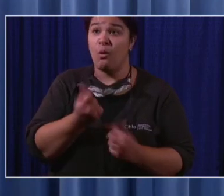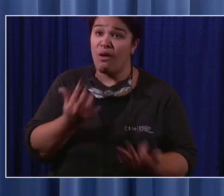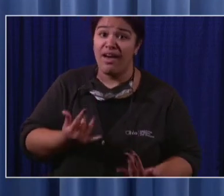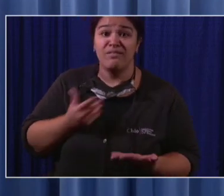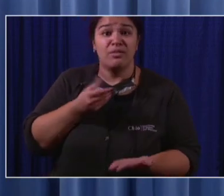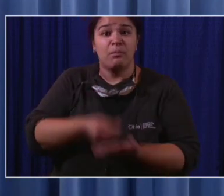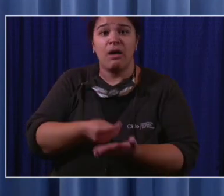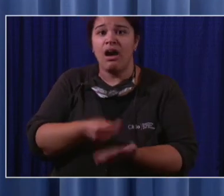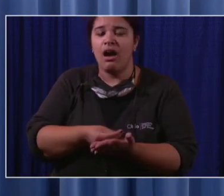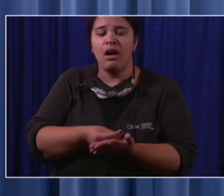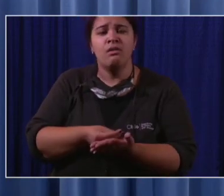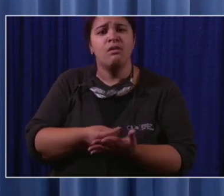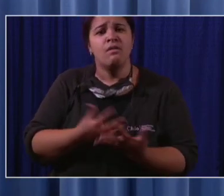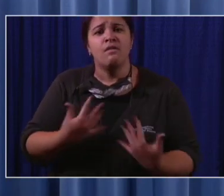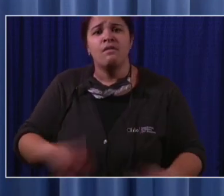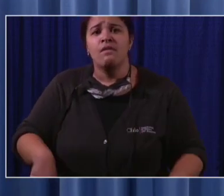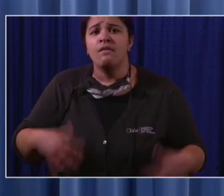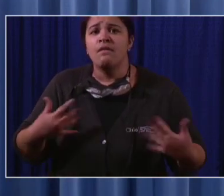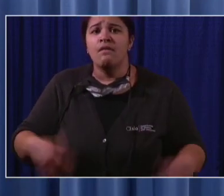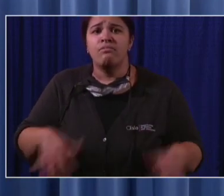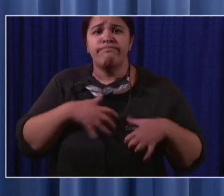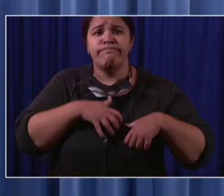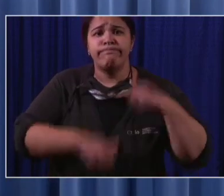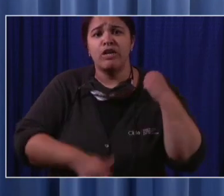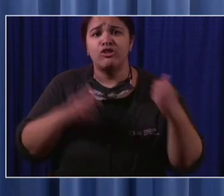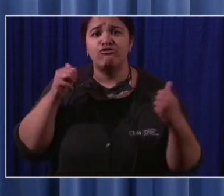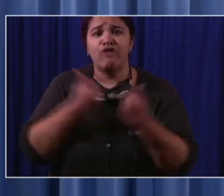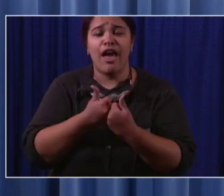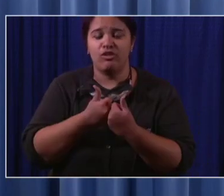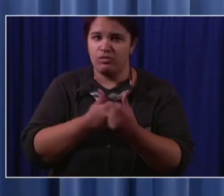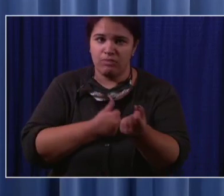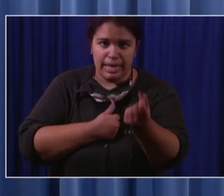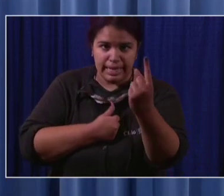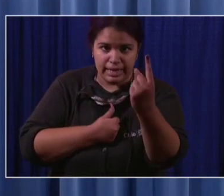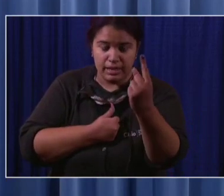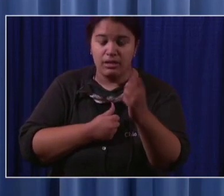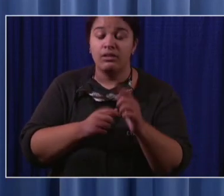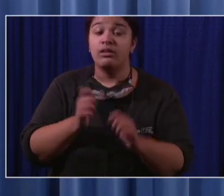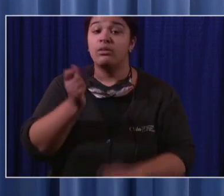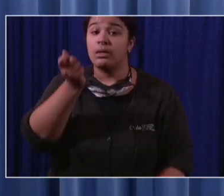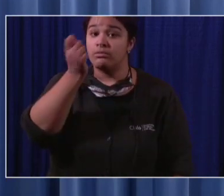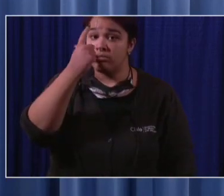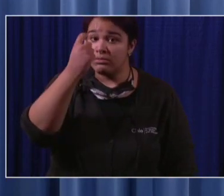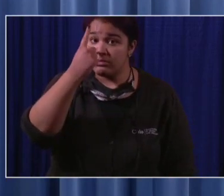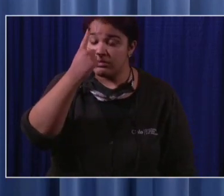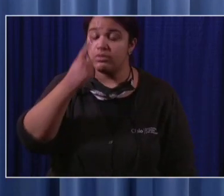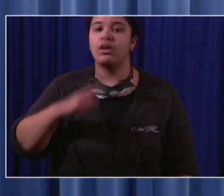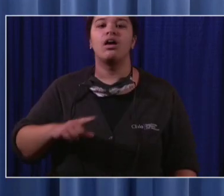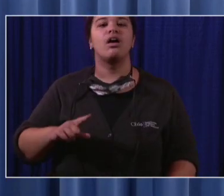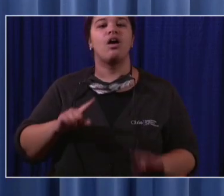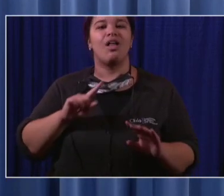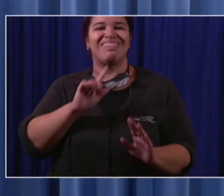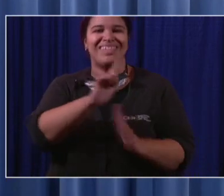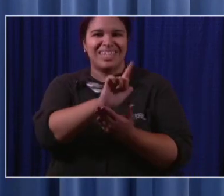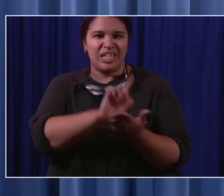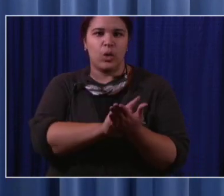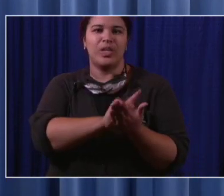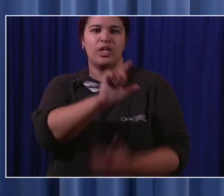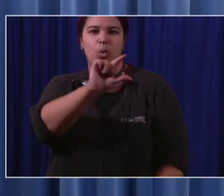we have to make sure that that person is qualified, legally qualified for those particular benefits.